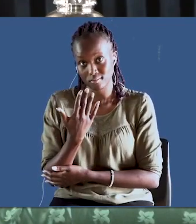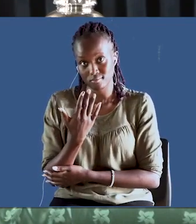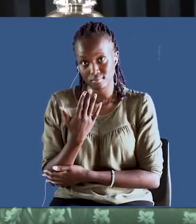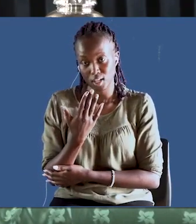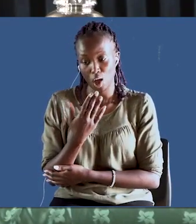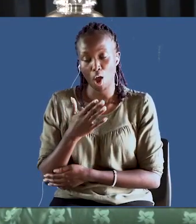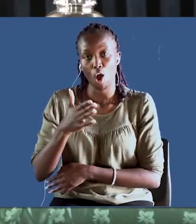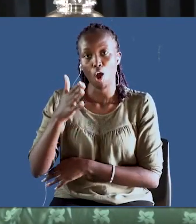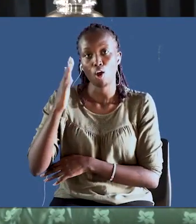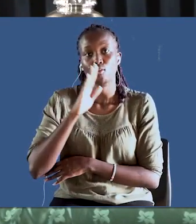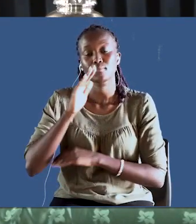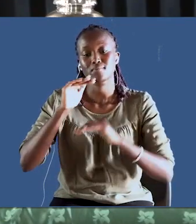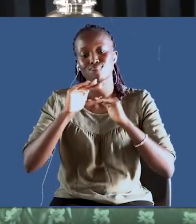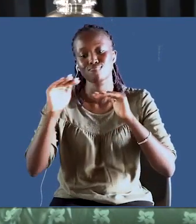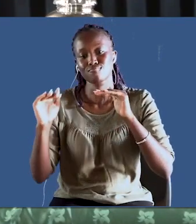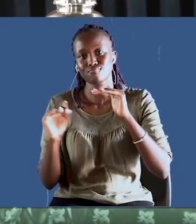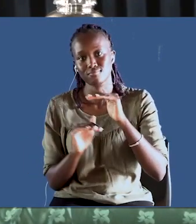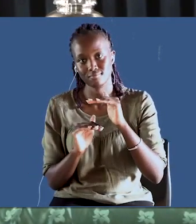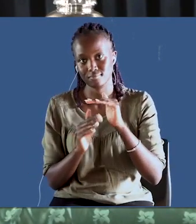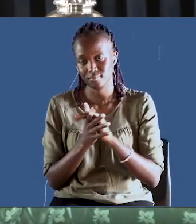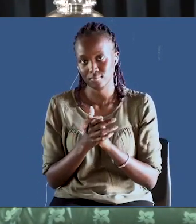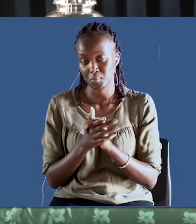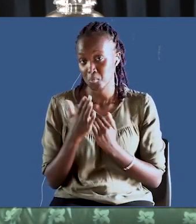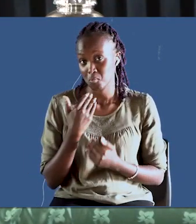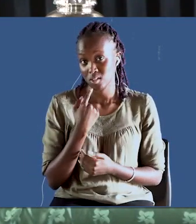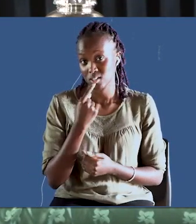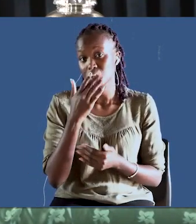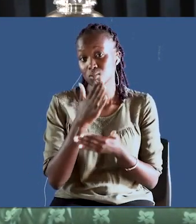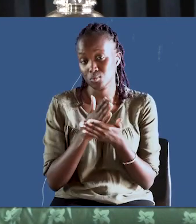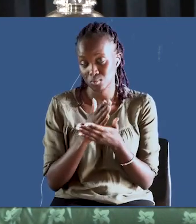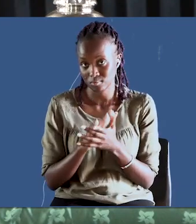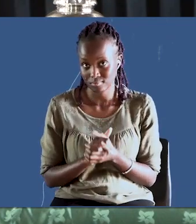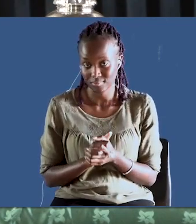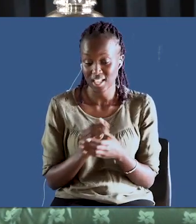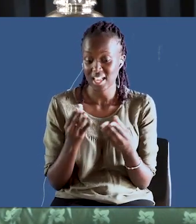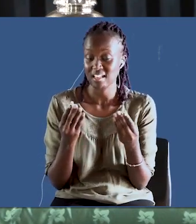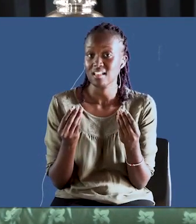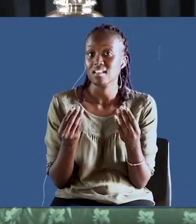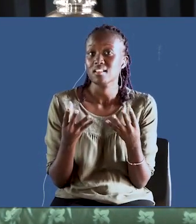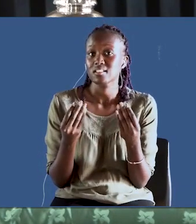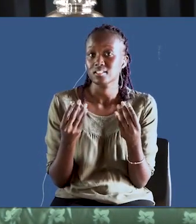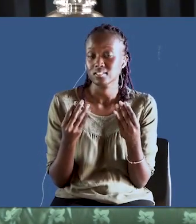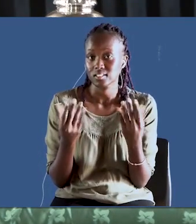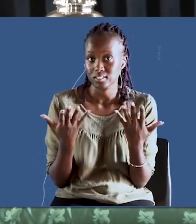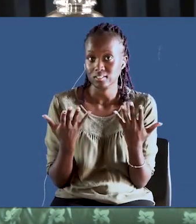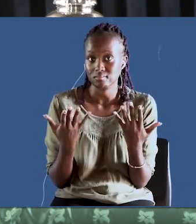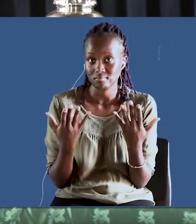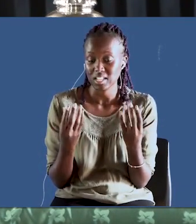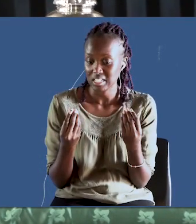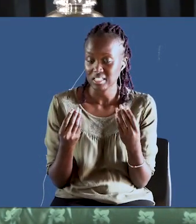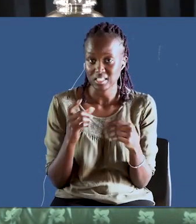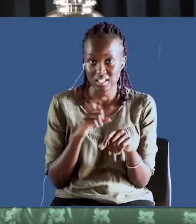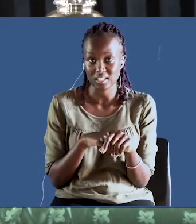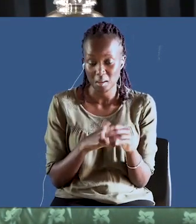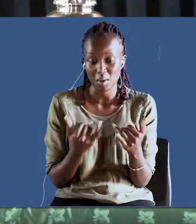becomes secondary to the things that we do. Let me tell you, it's so easy, especially in our difficult